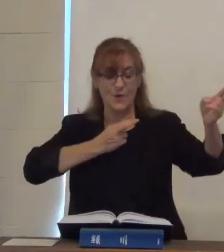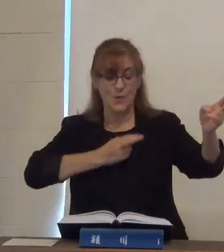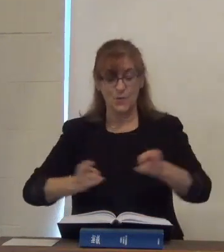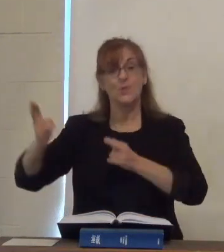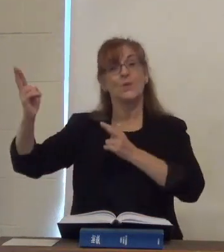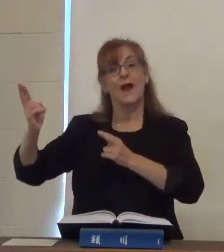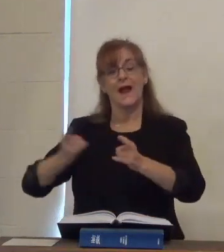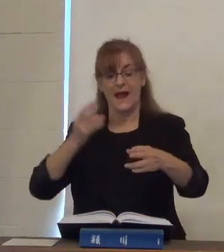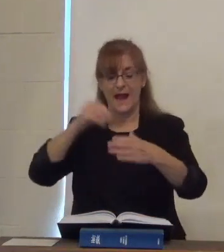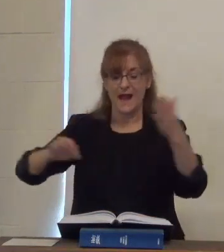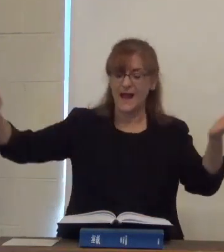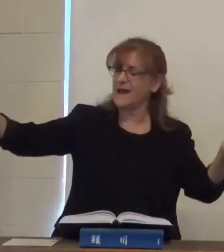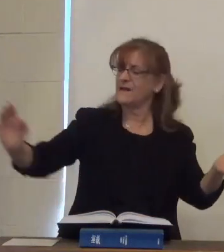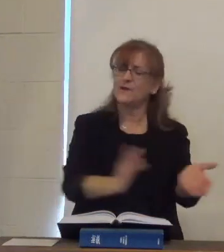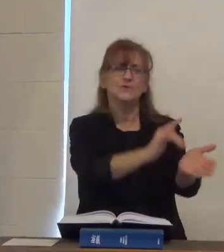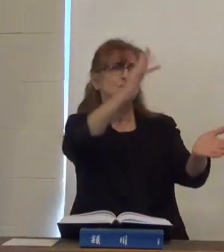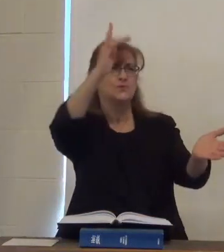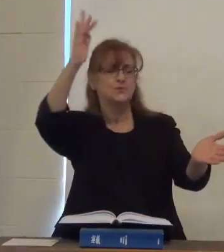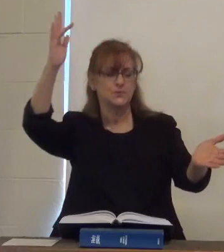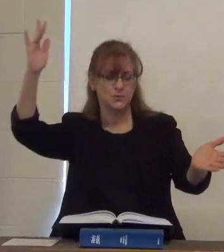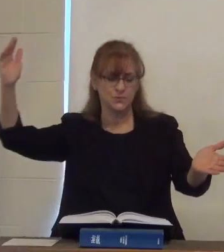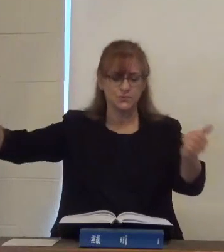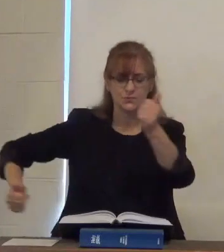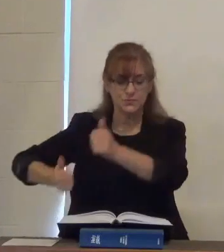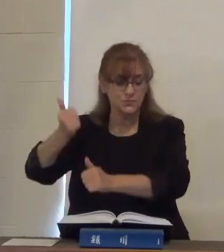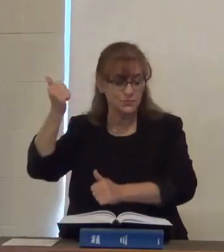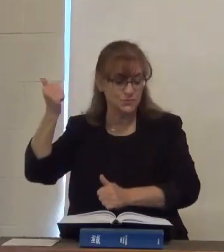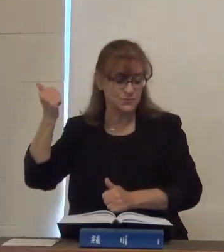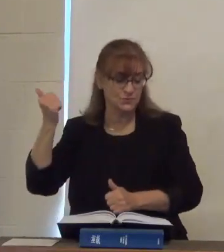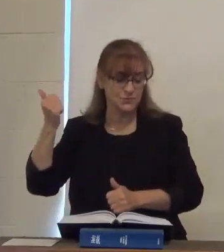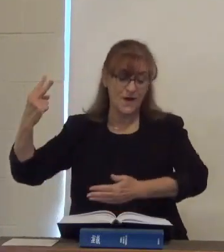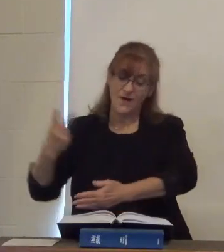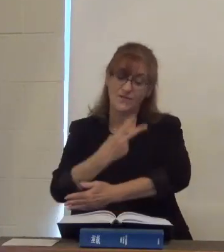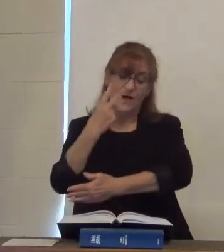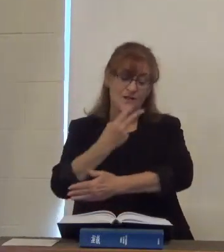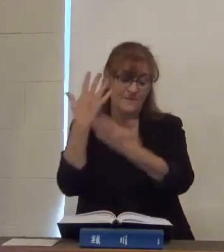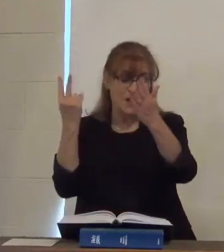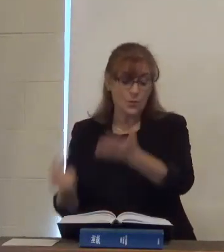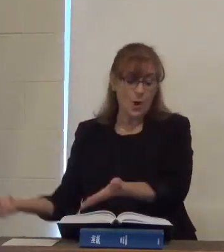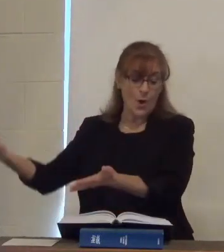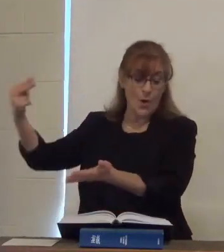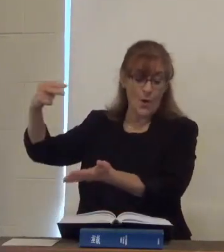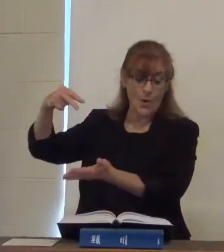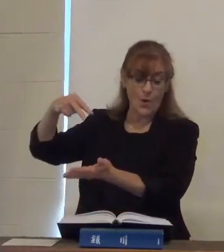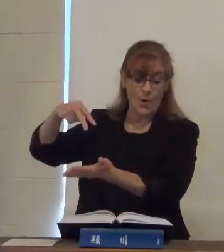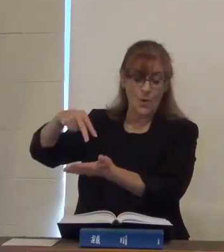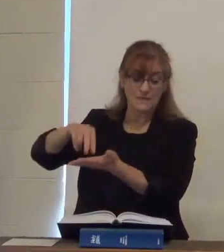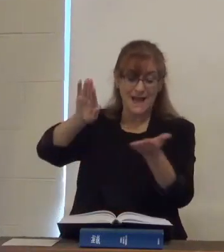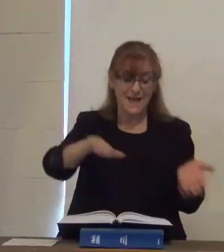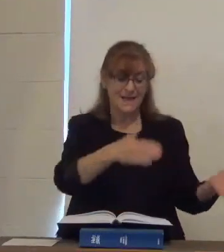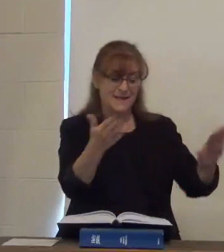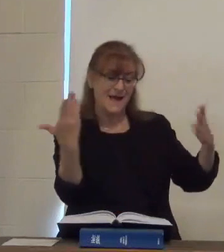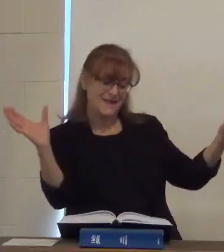to reign in majesty. The Lamb arose